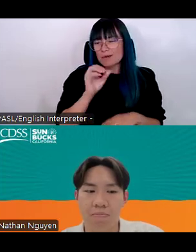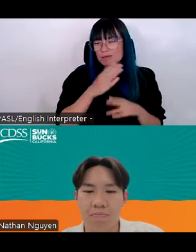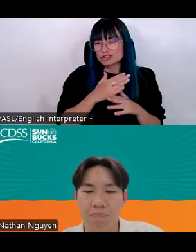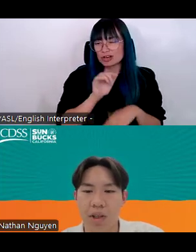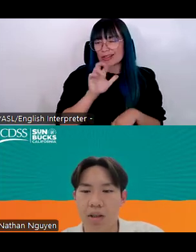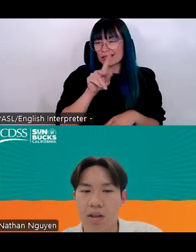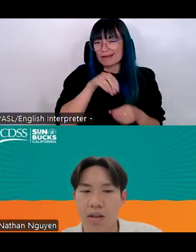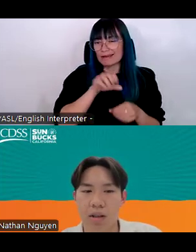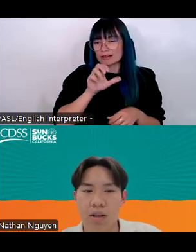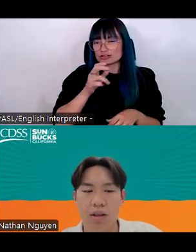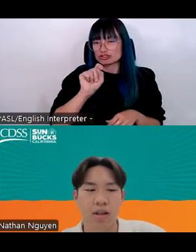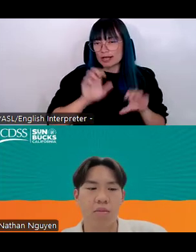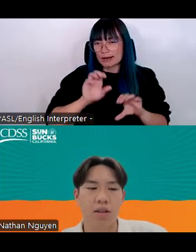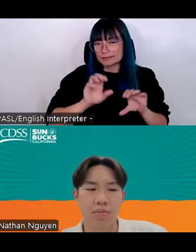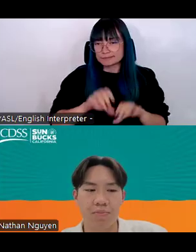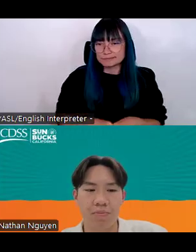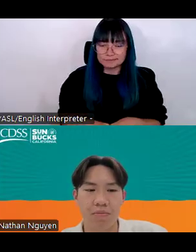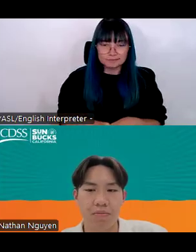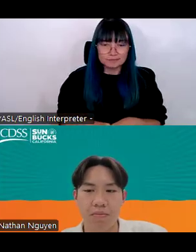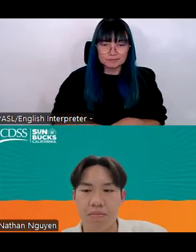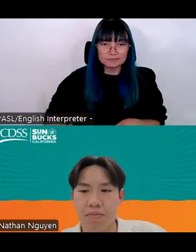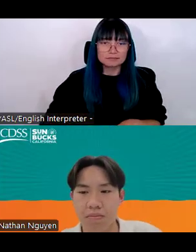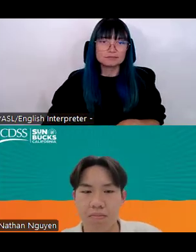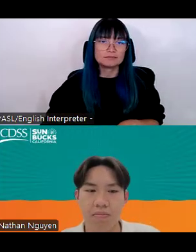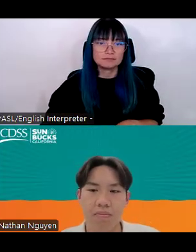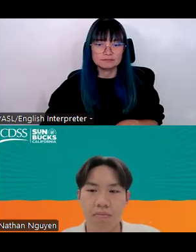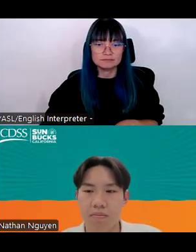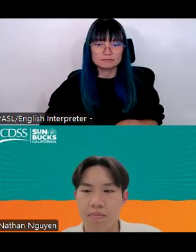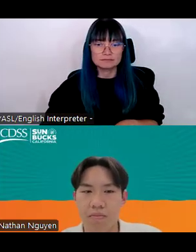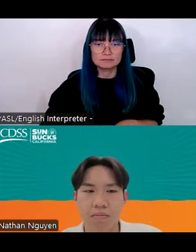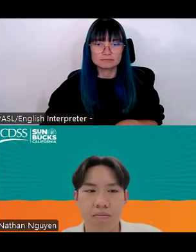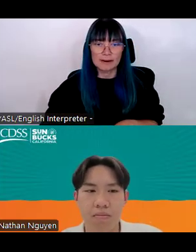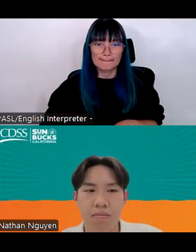chat. Next slide, please.